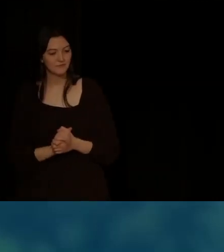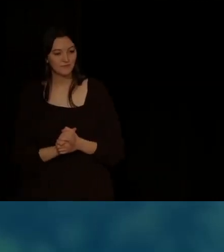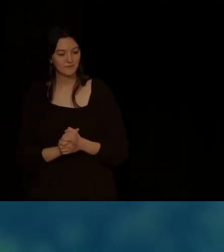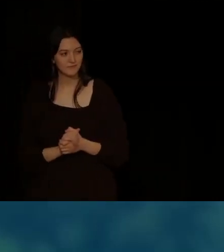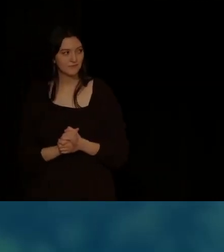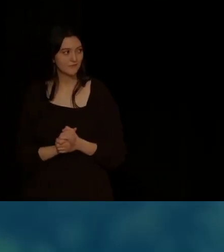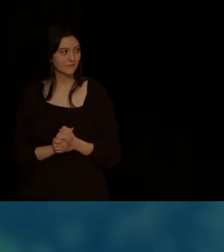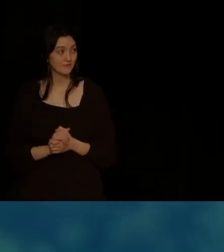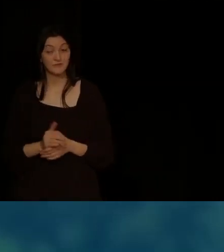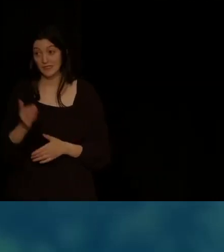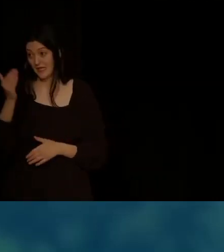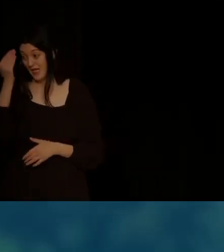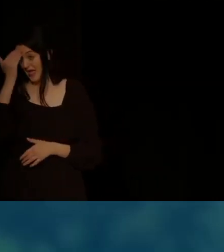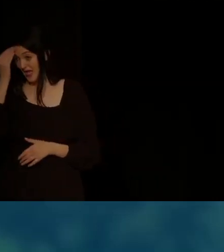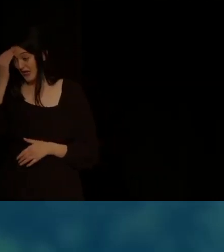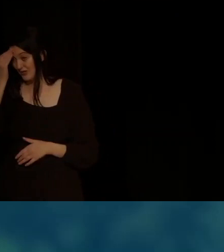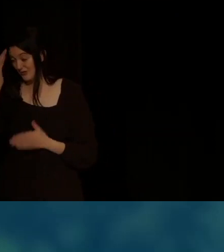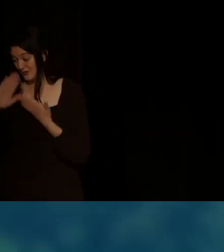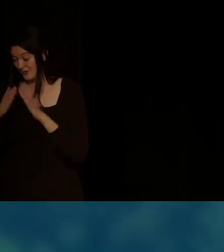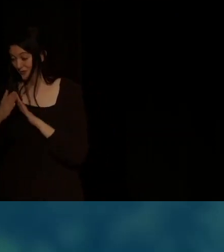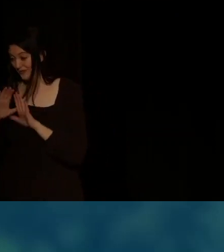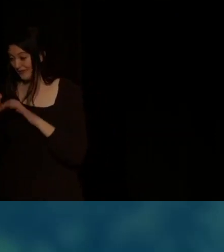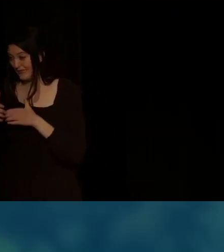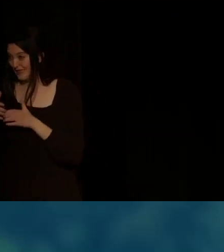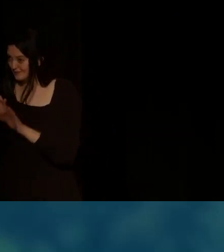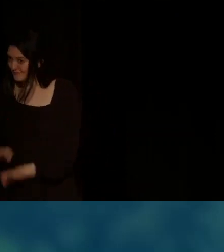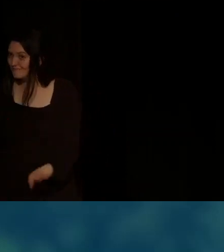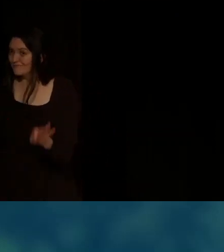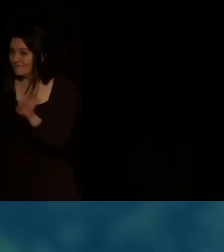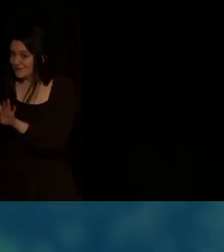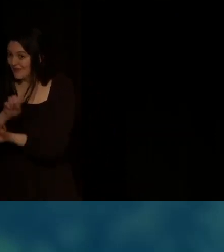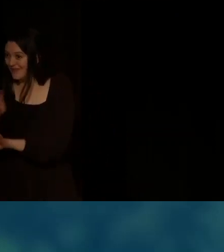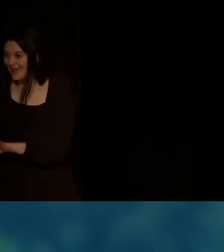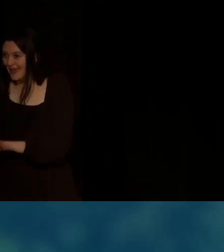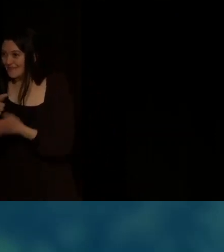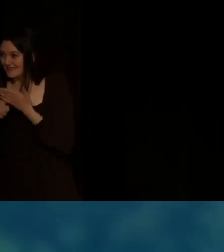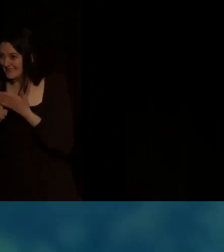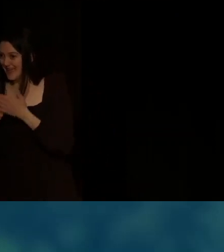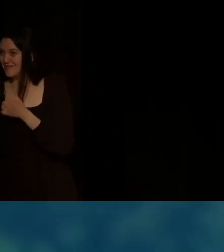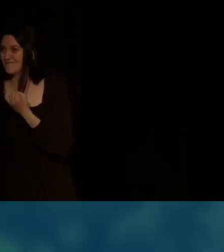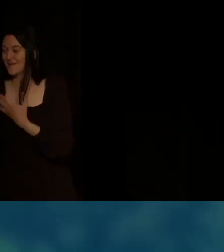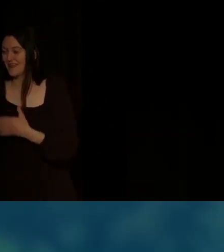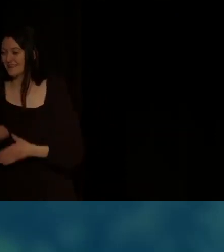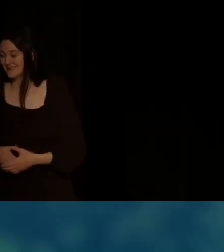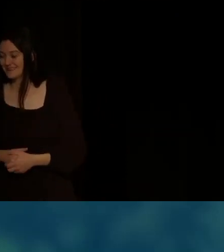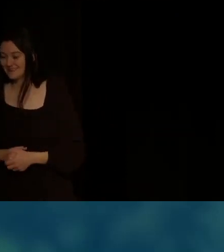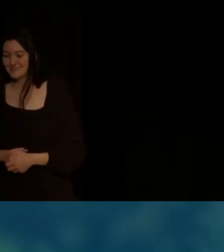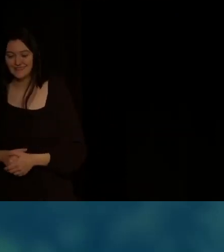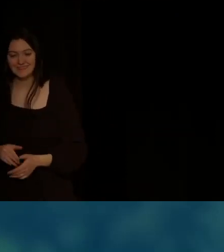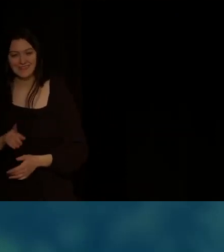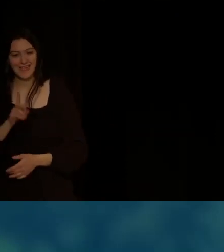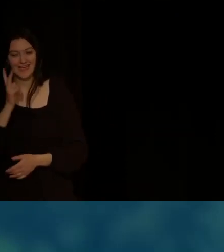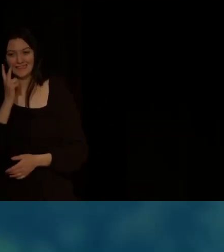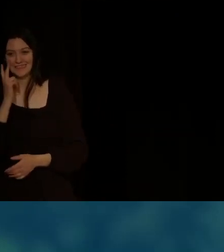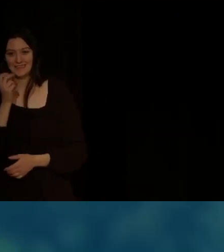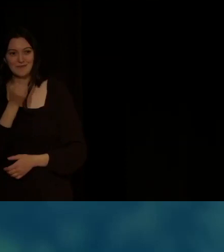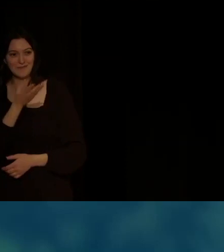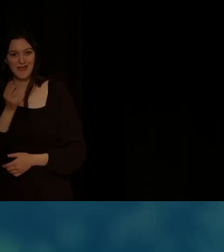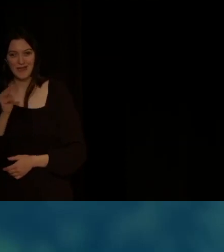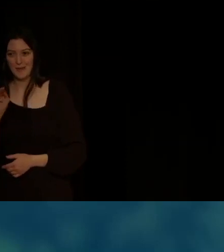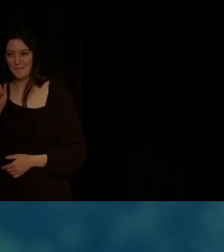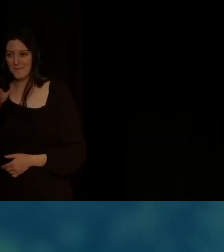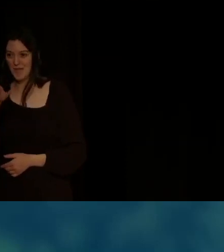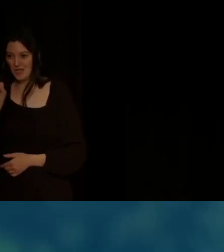I know the Municipal League is important to them. We've talked about this quite a bit, and I see several mayors in the